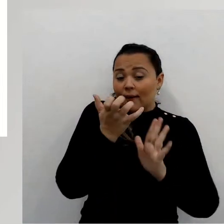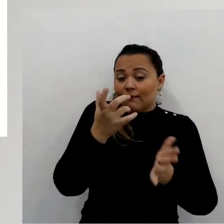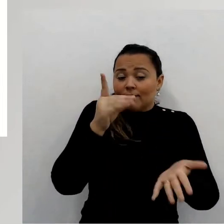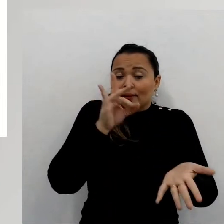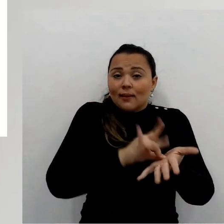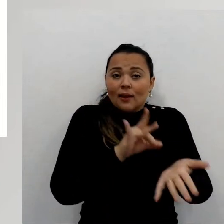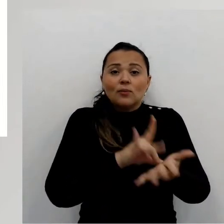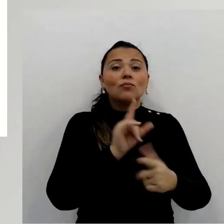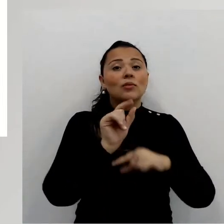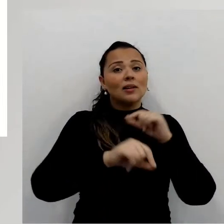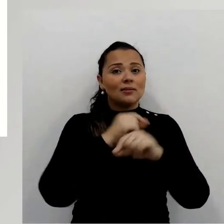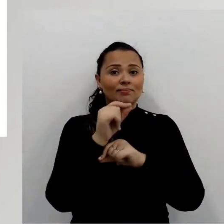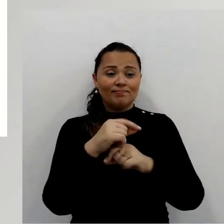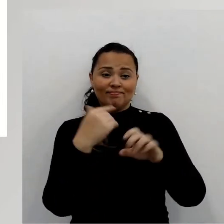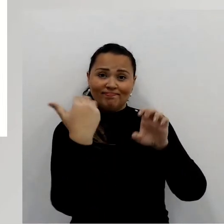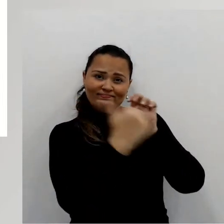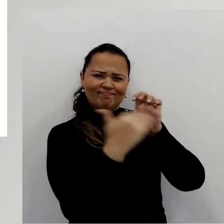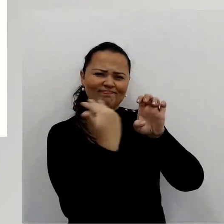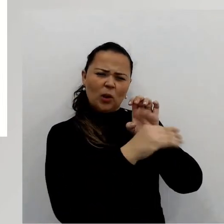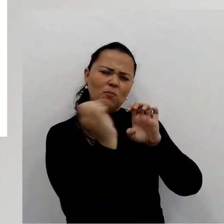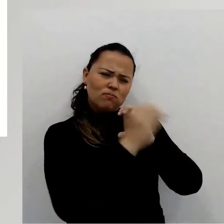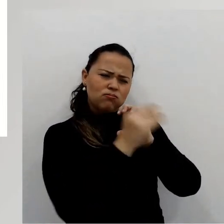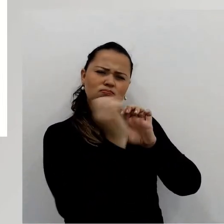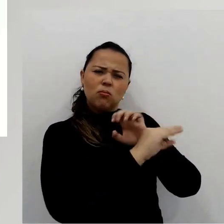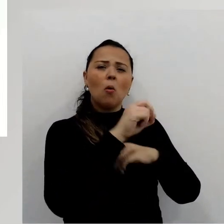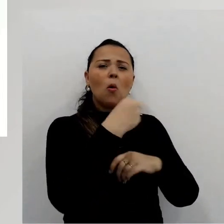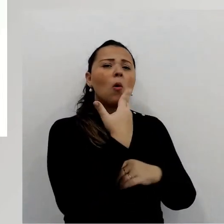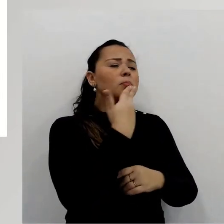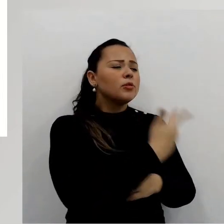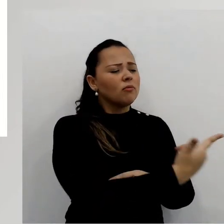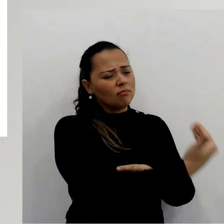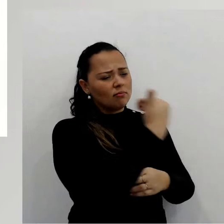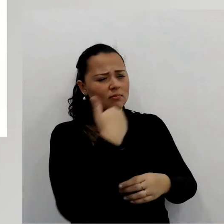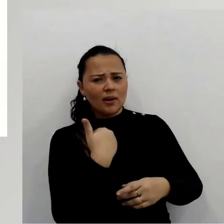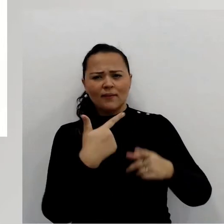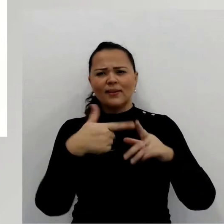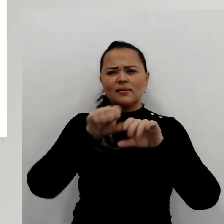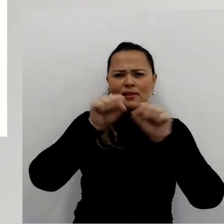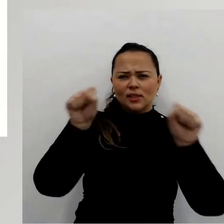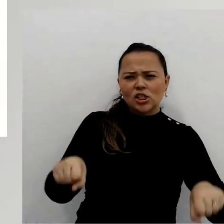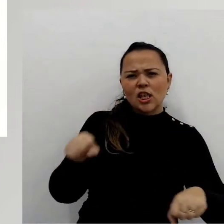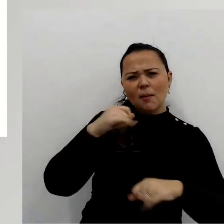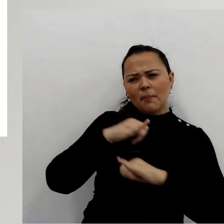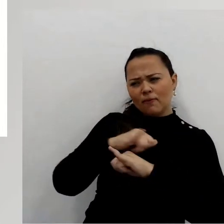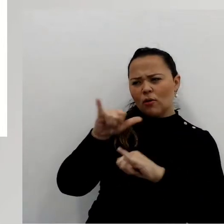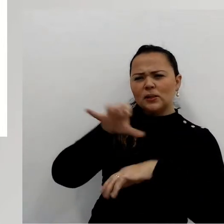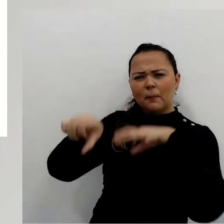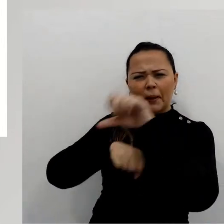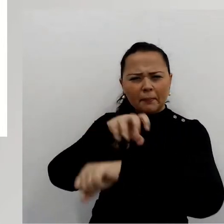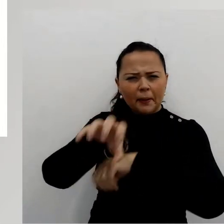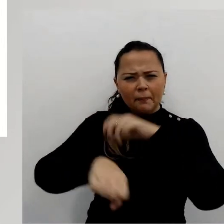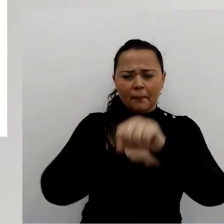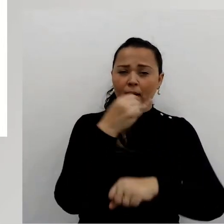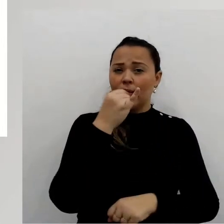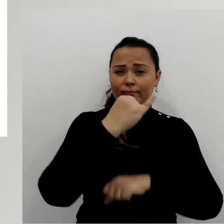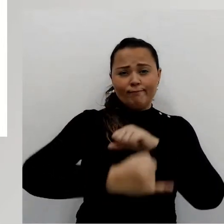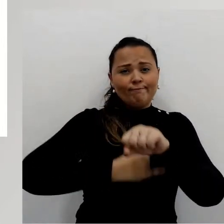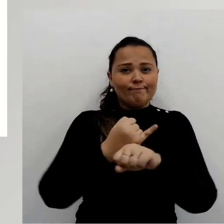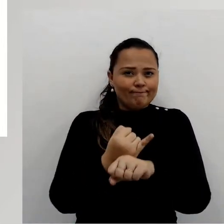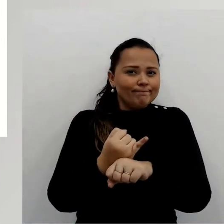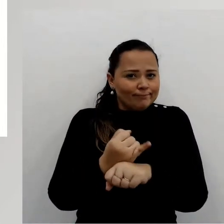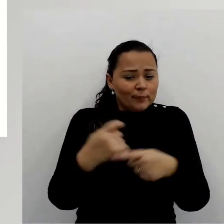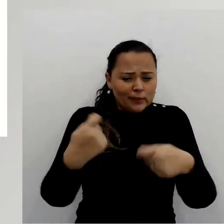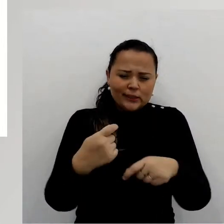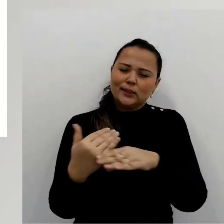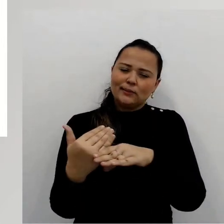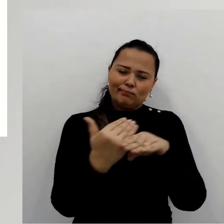or ask you to go pick it up out of their system electronically. So you need to normalize it. And then you go through the automation of the checking and